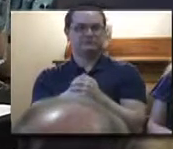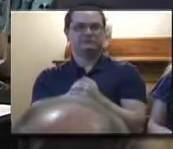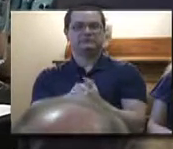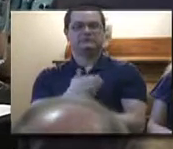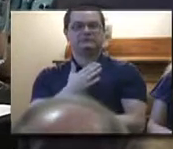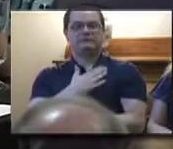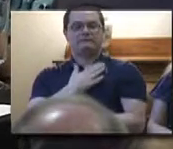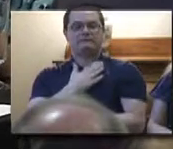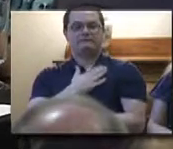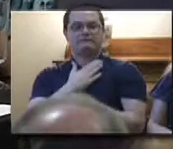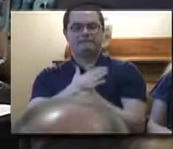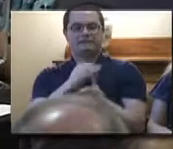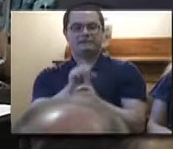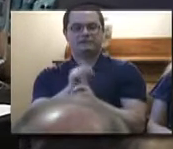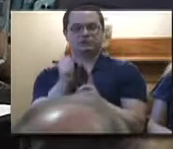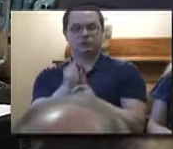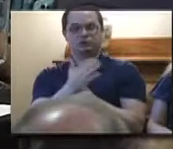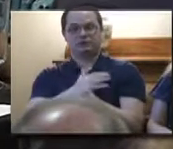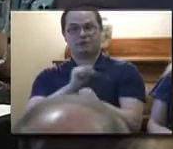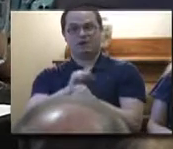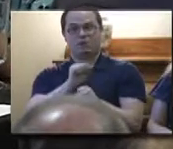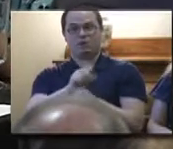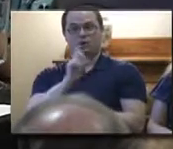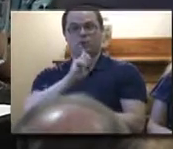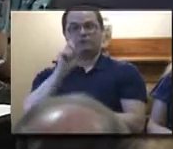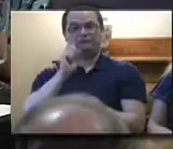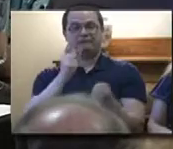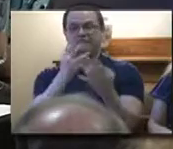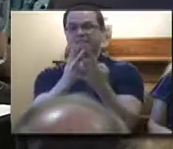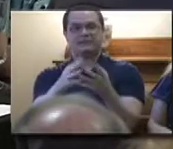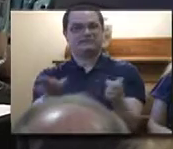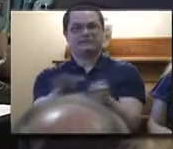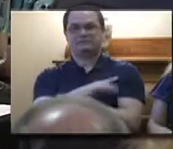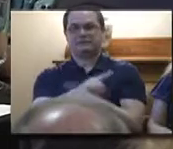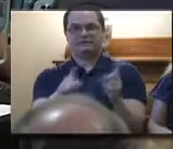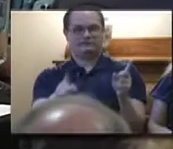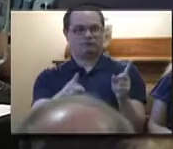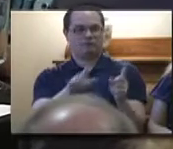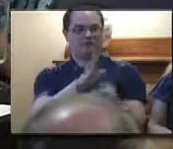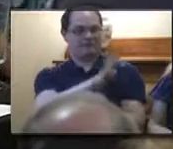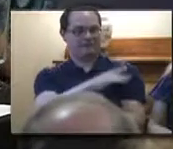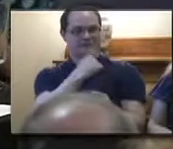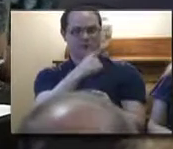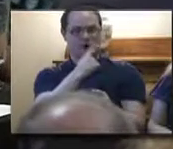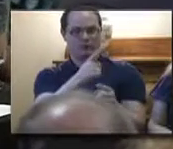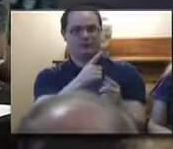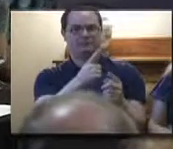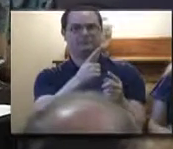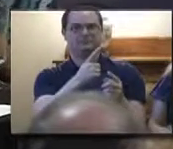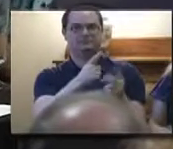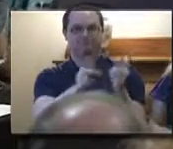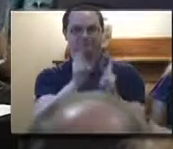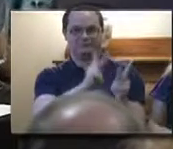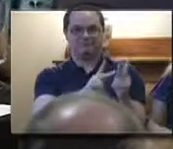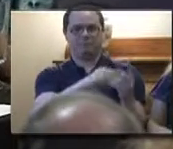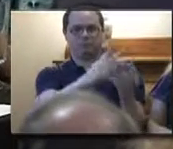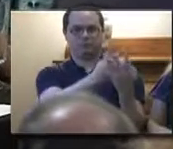but my situation, my work with deaf inmates is very different with hearing inmates than Jesse's is with hearing